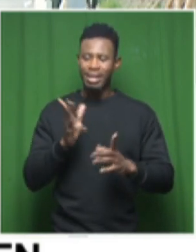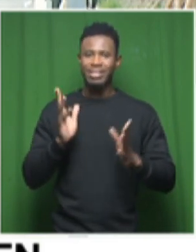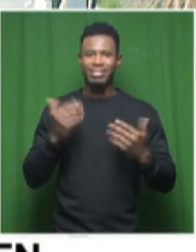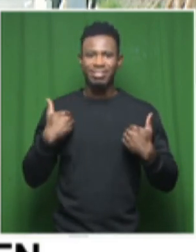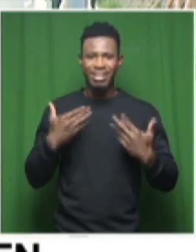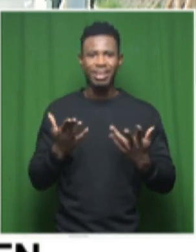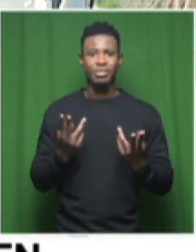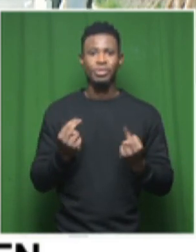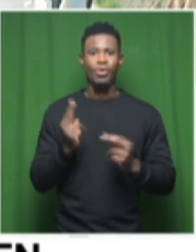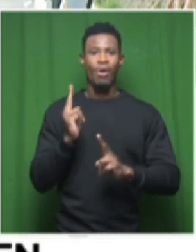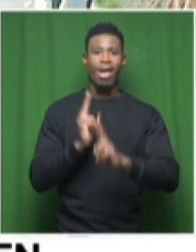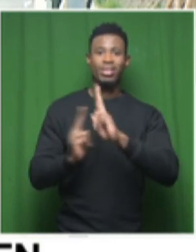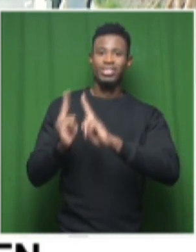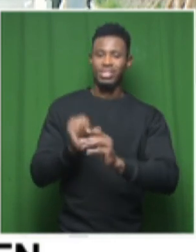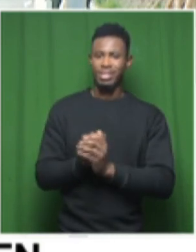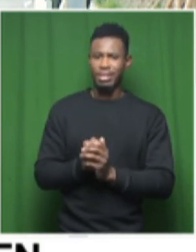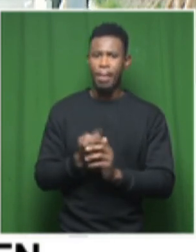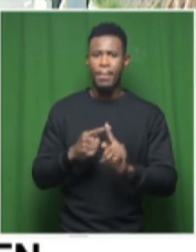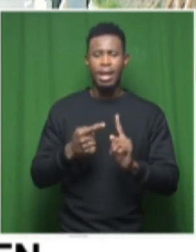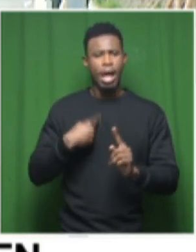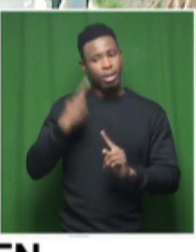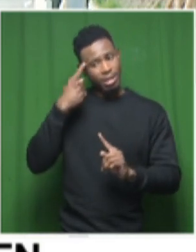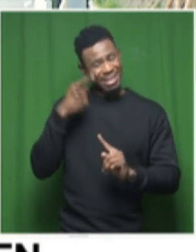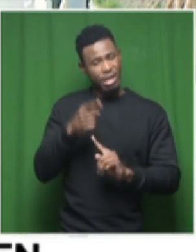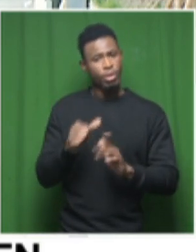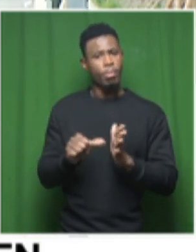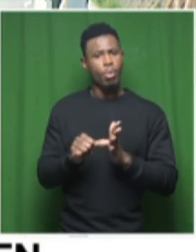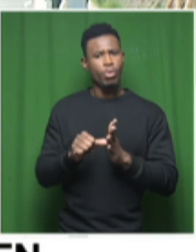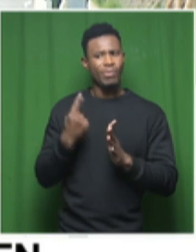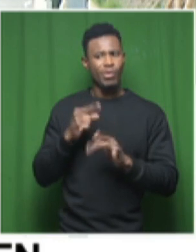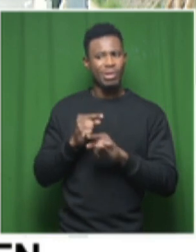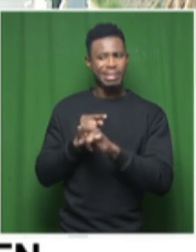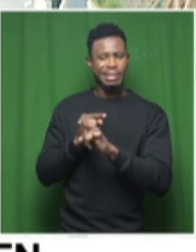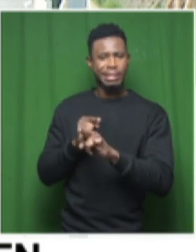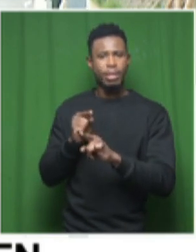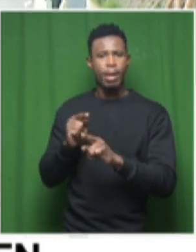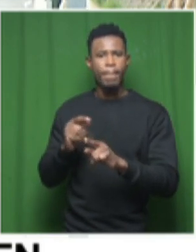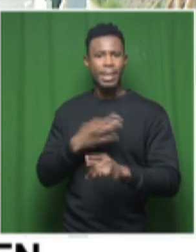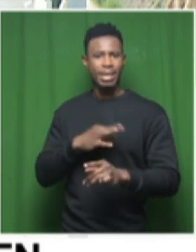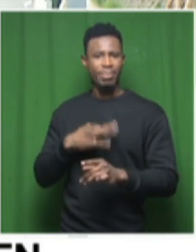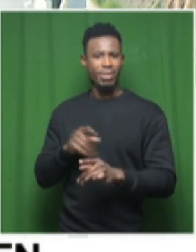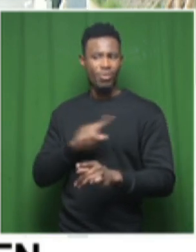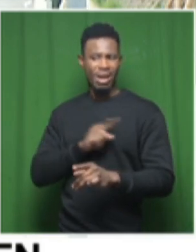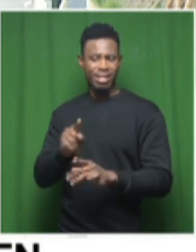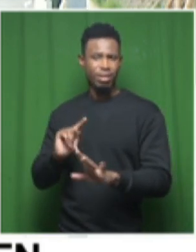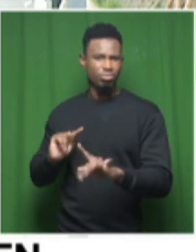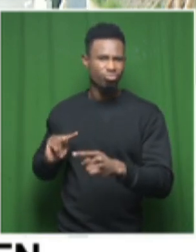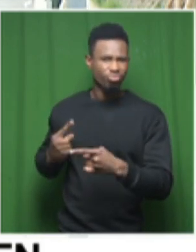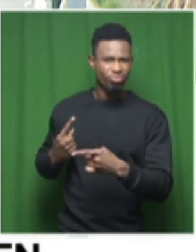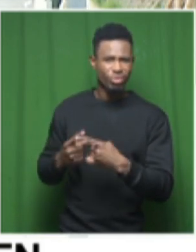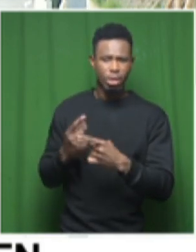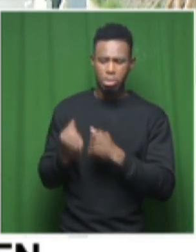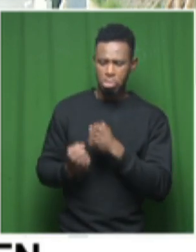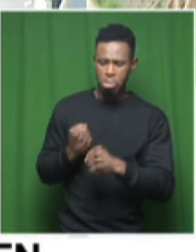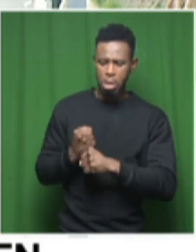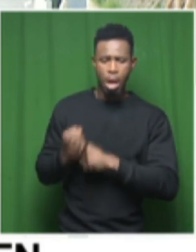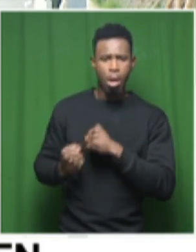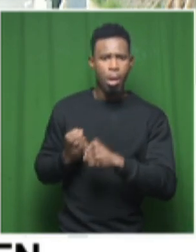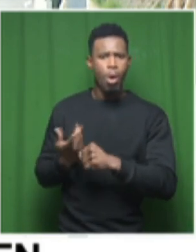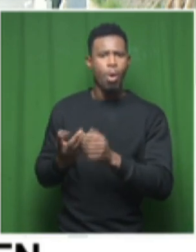more significant for Banyana Banyana, looking at how they've progressed over the years, how they've developed as